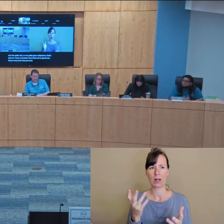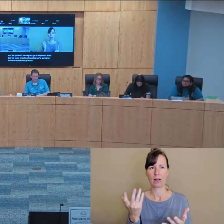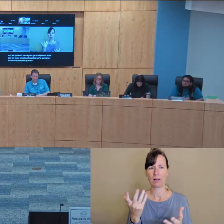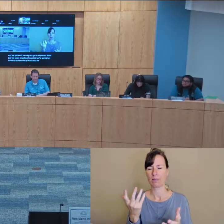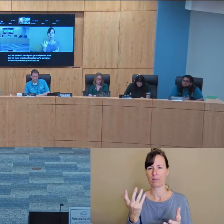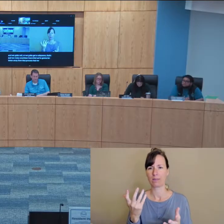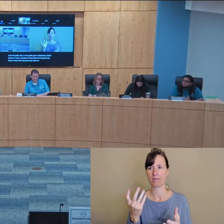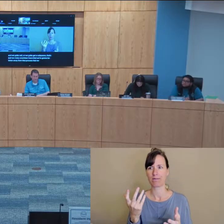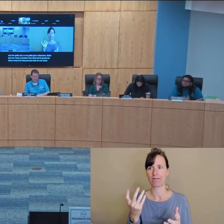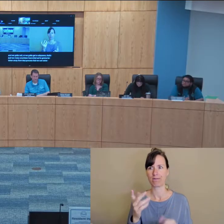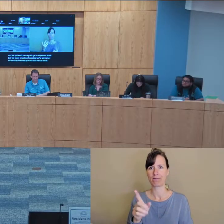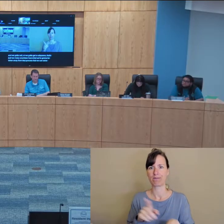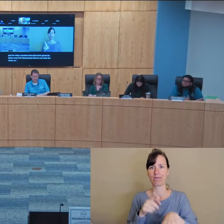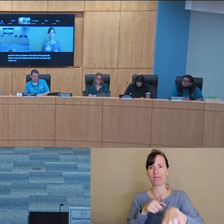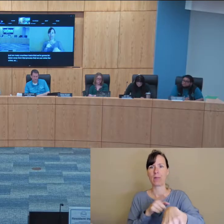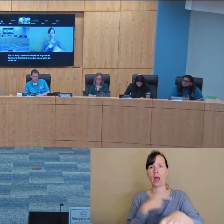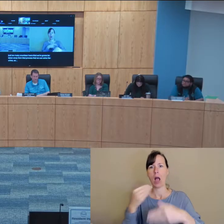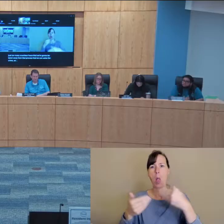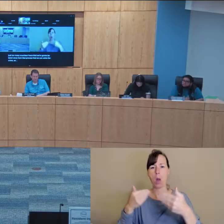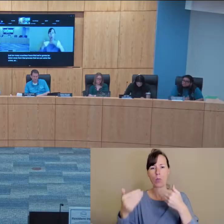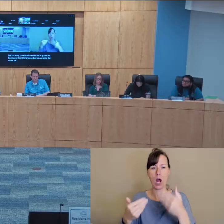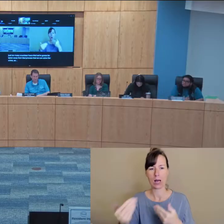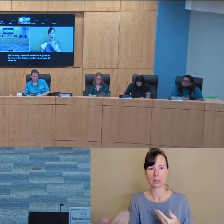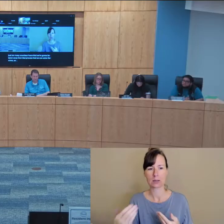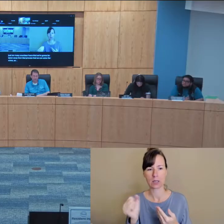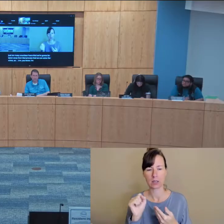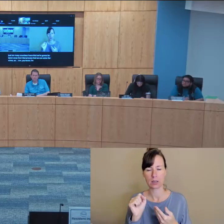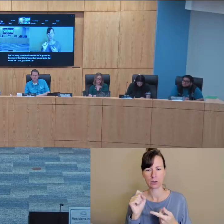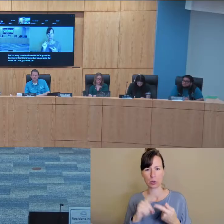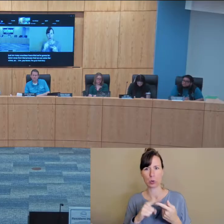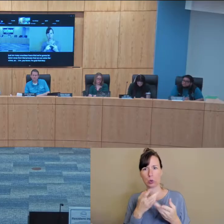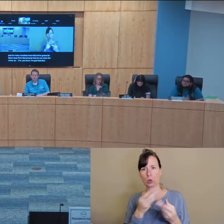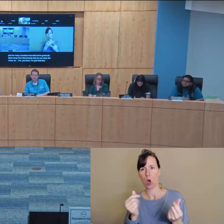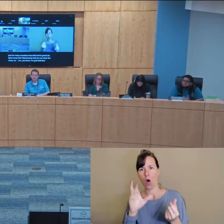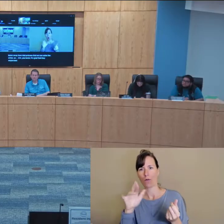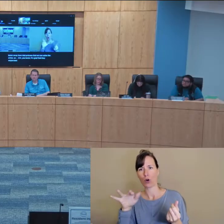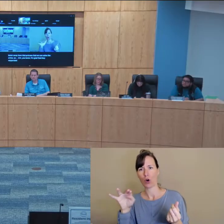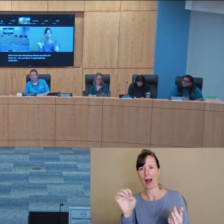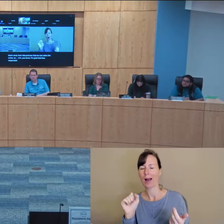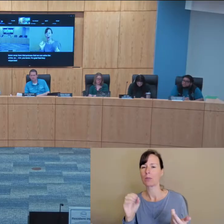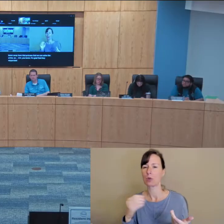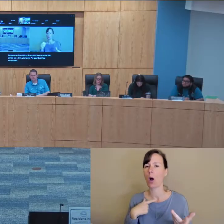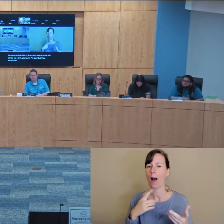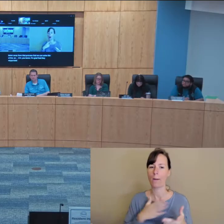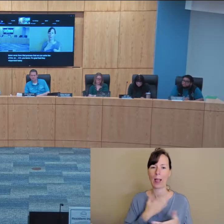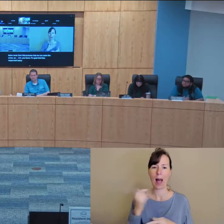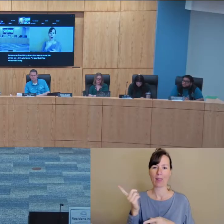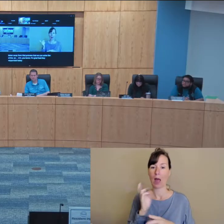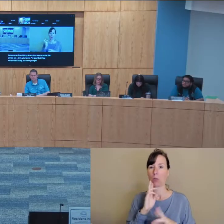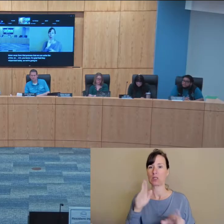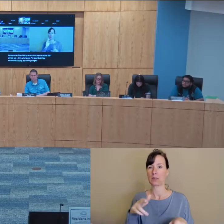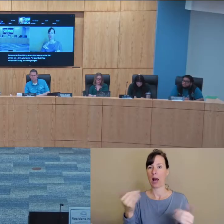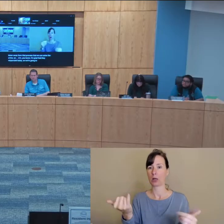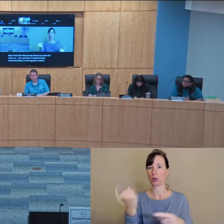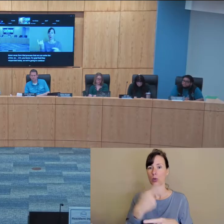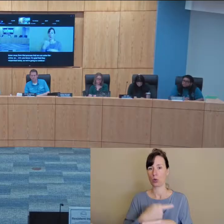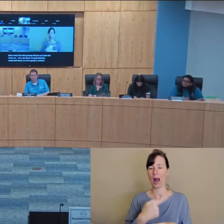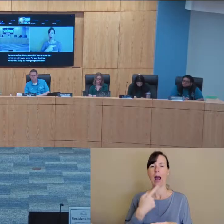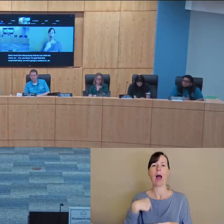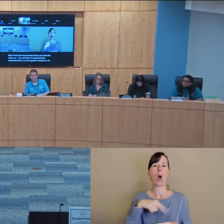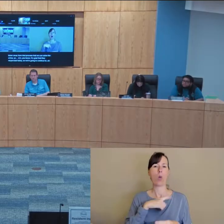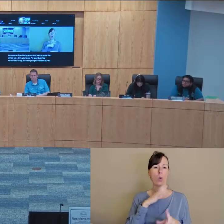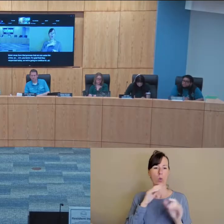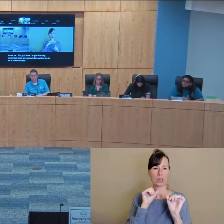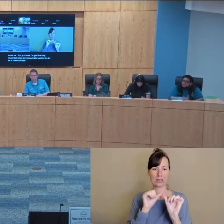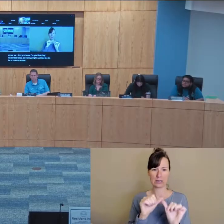solve the crime. So, I'm glad that they responded today. So we're going to continue to be in